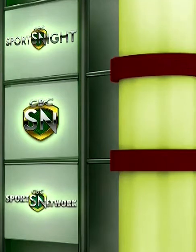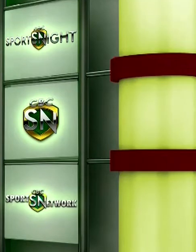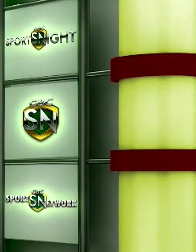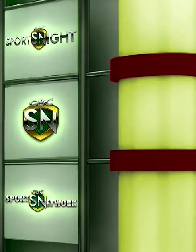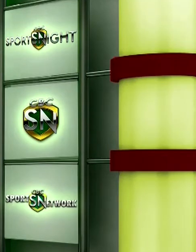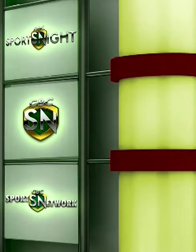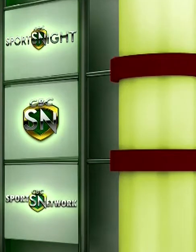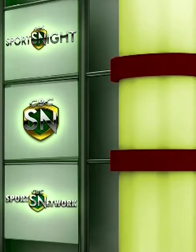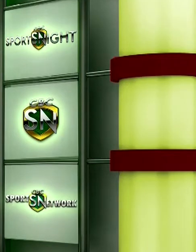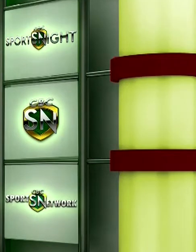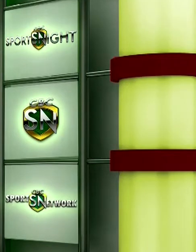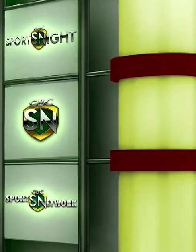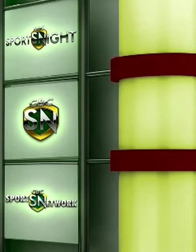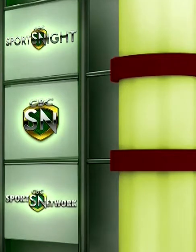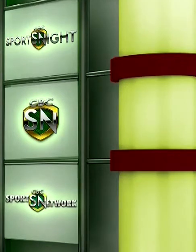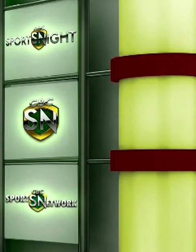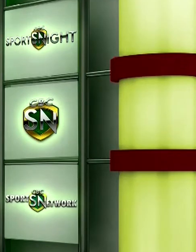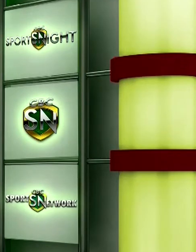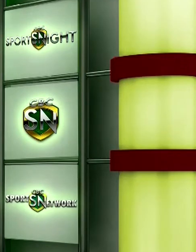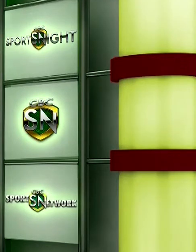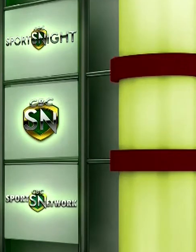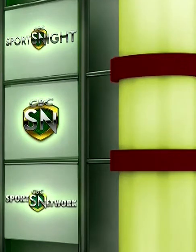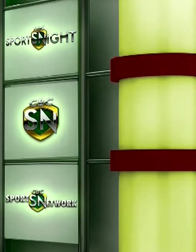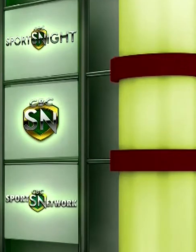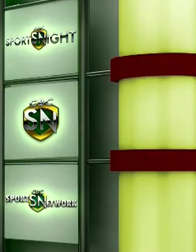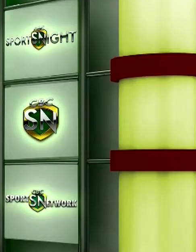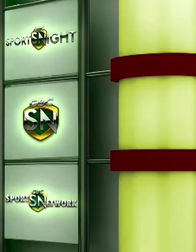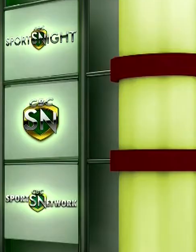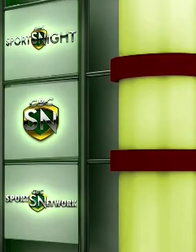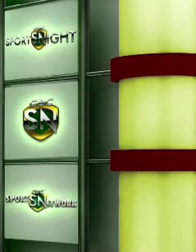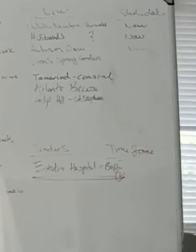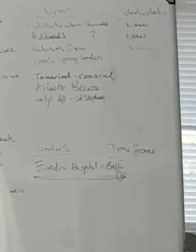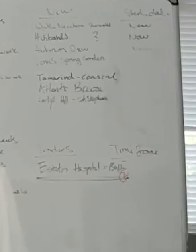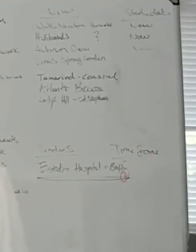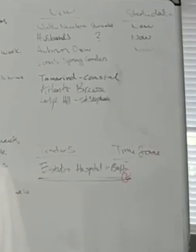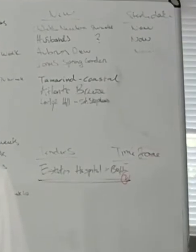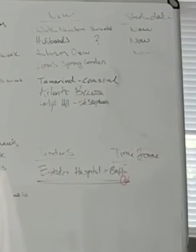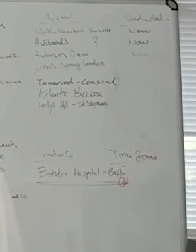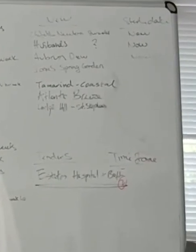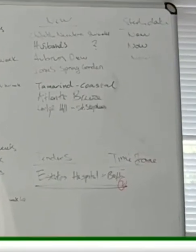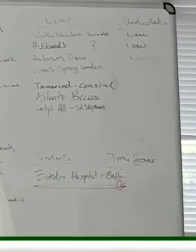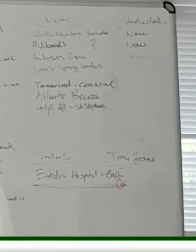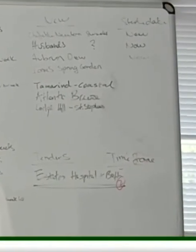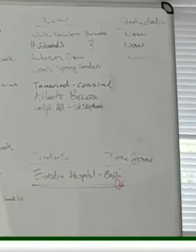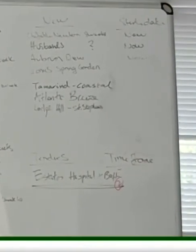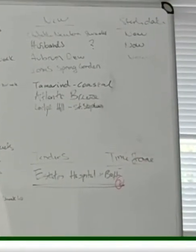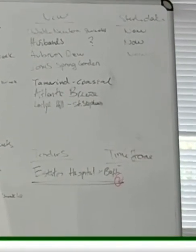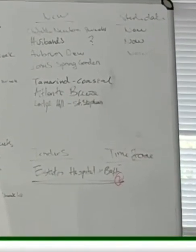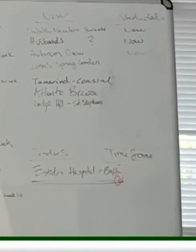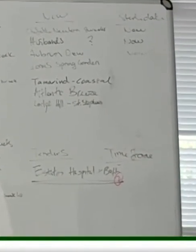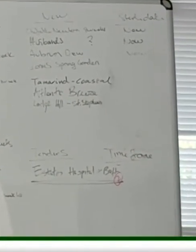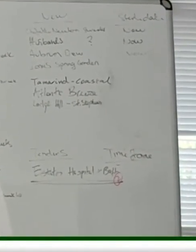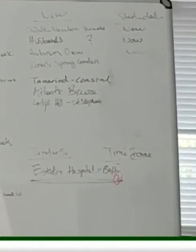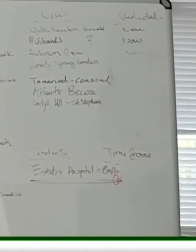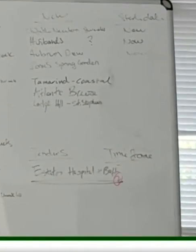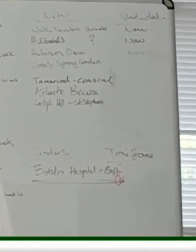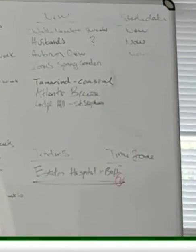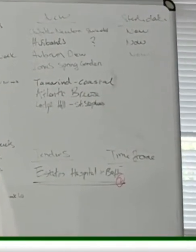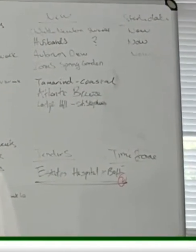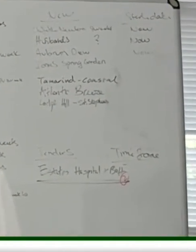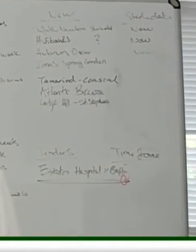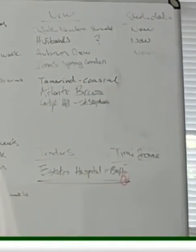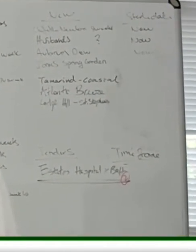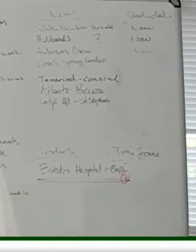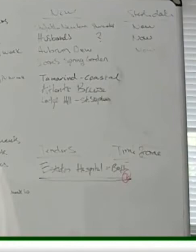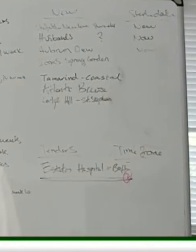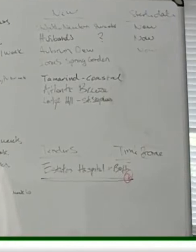Subaru S12 for the demands of the day and night event. Carried the car home in good working order last weekend, so we'll just run through,